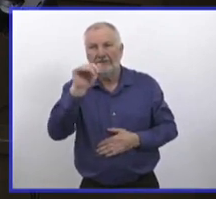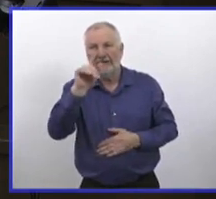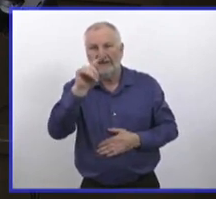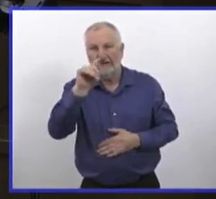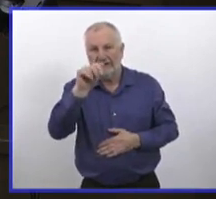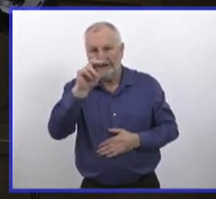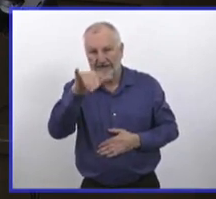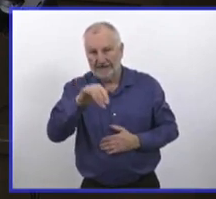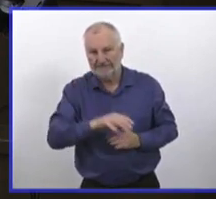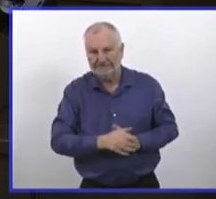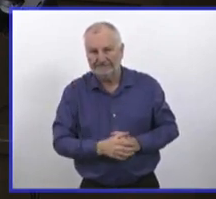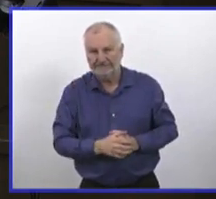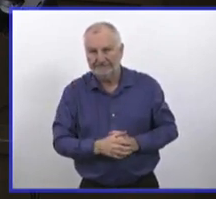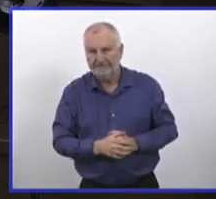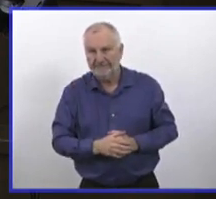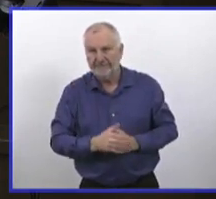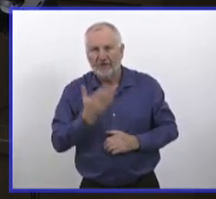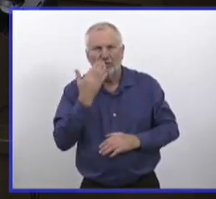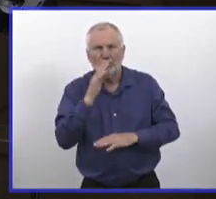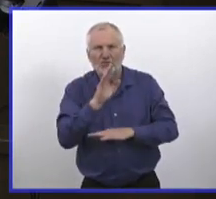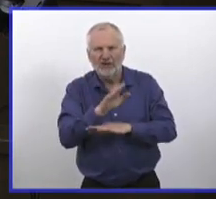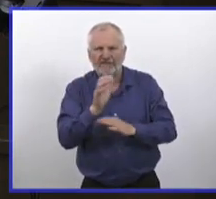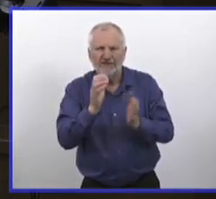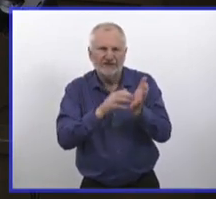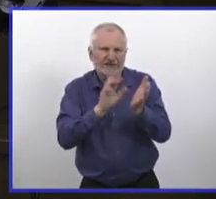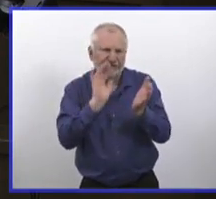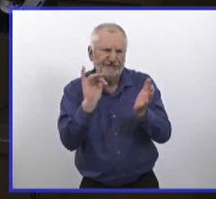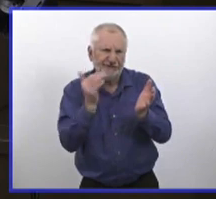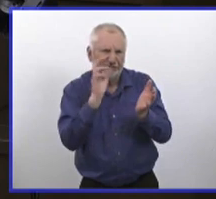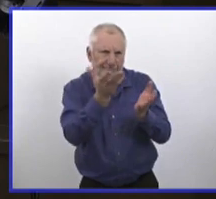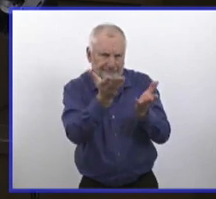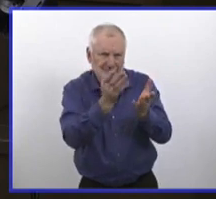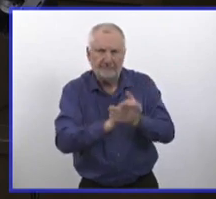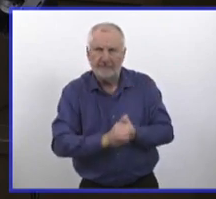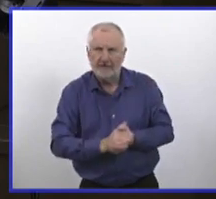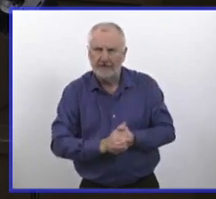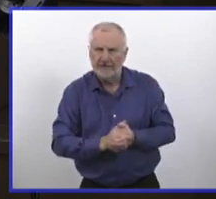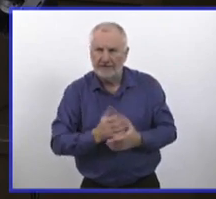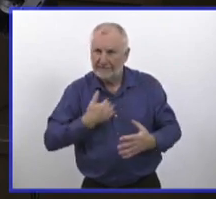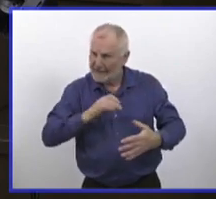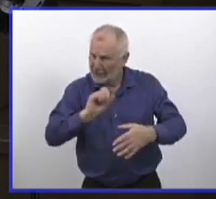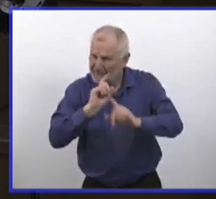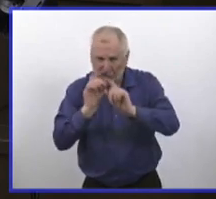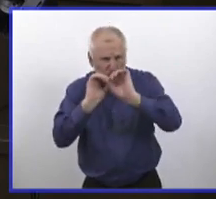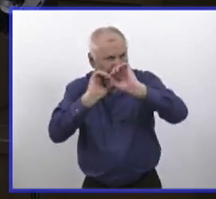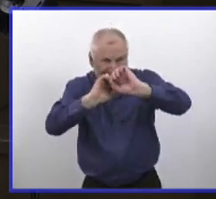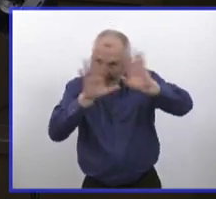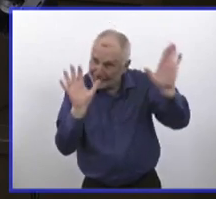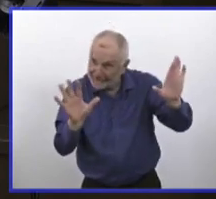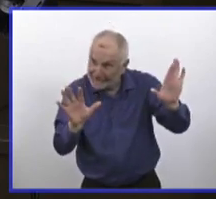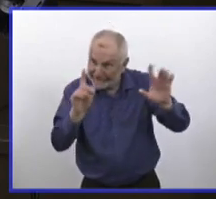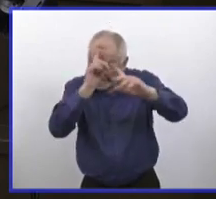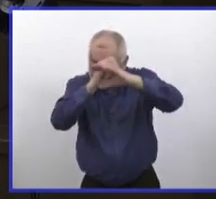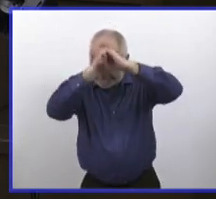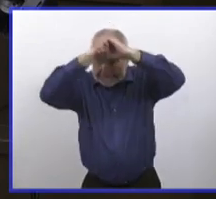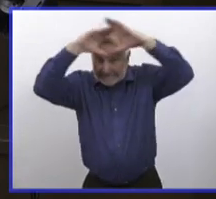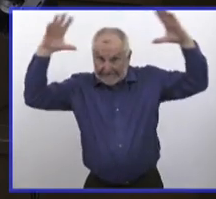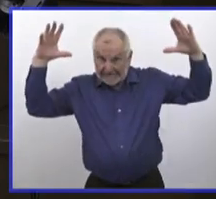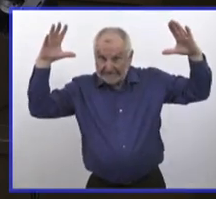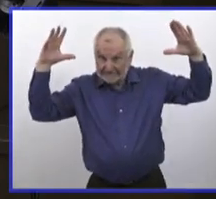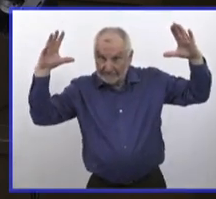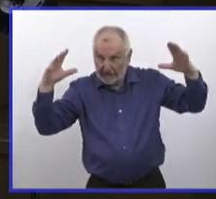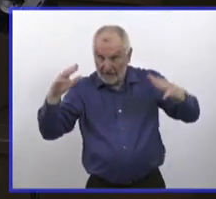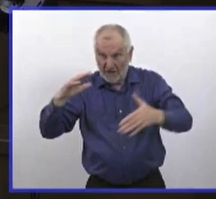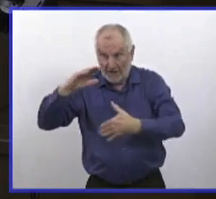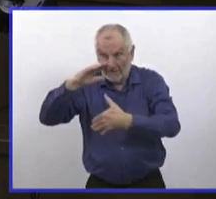Good afternoon, Dr. Reimer. I'm wondering if you could just clarify a few things for us and really make it so people can understand. On this priority list that we have